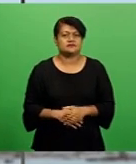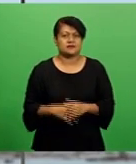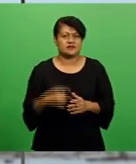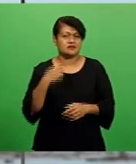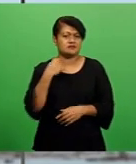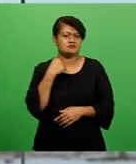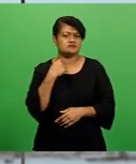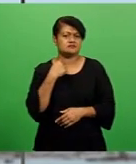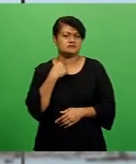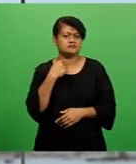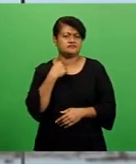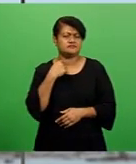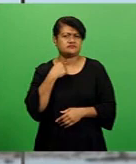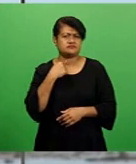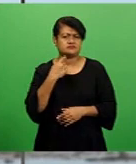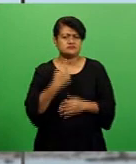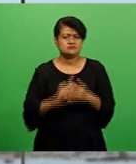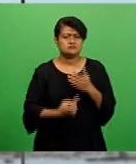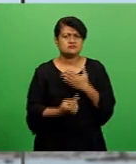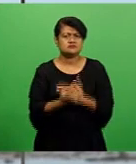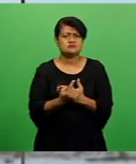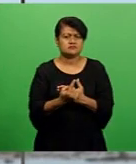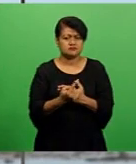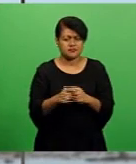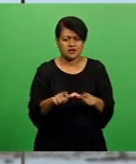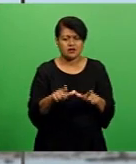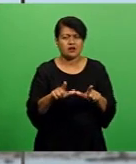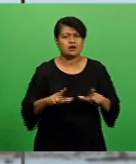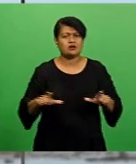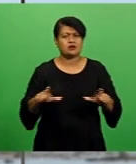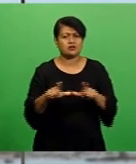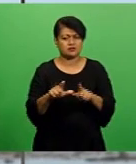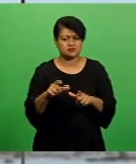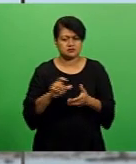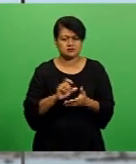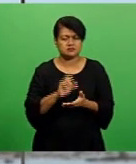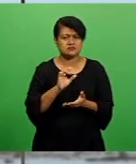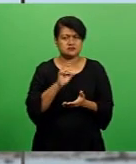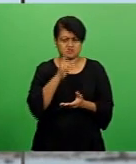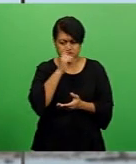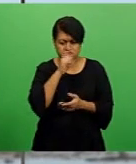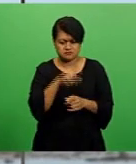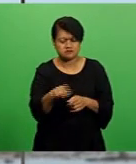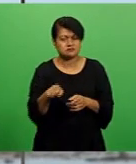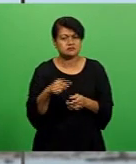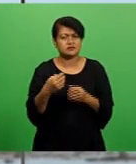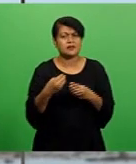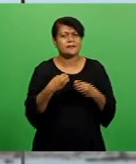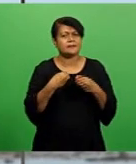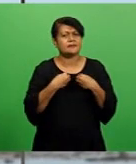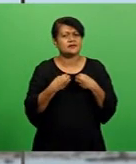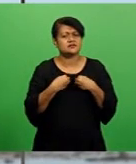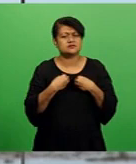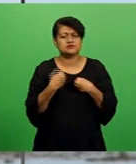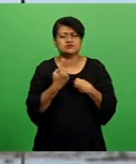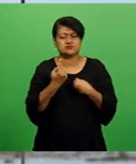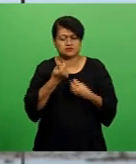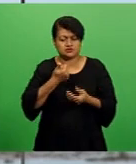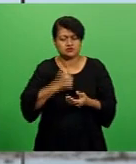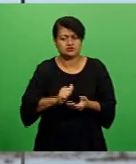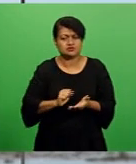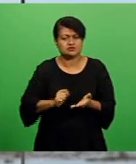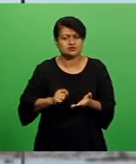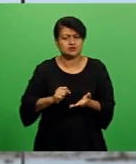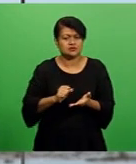industry has turned to local consumers to fill the gap left by the closure of the tourism industry. Businesses which used to supply meat to hotels